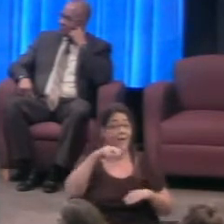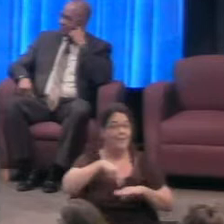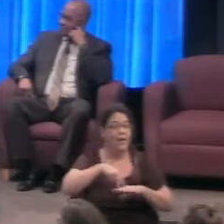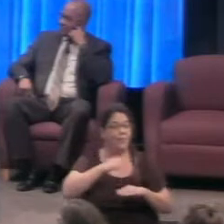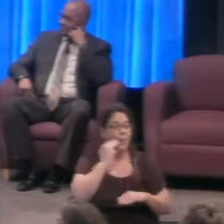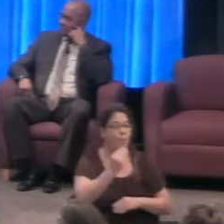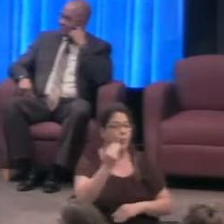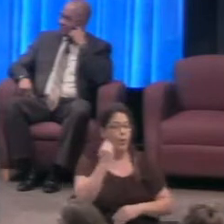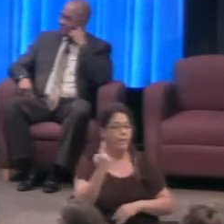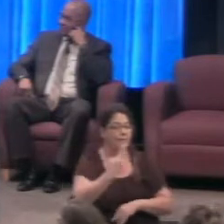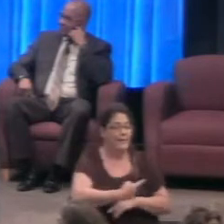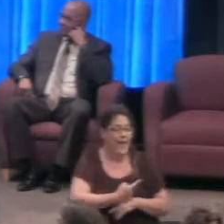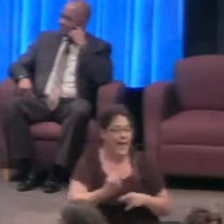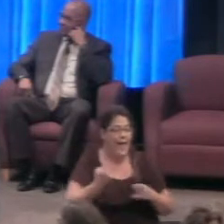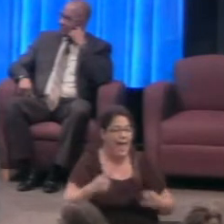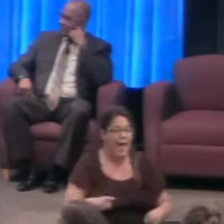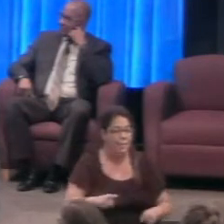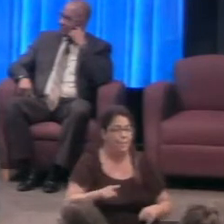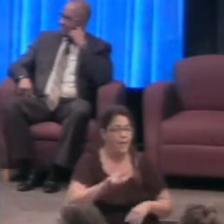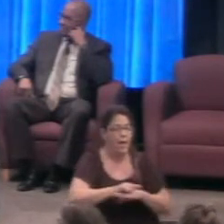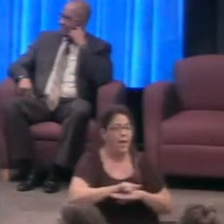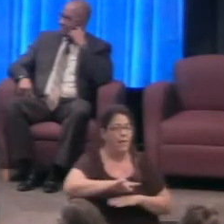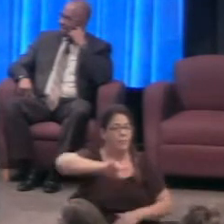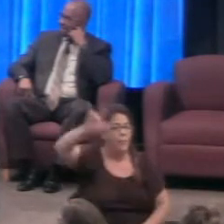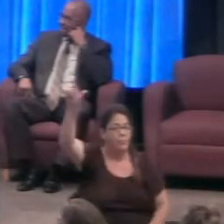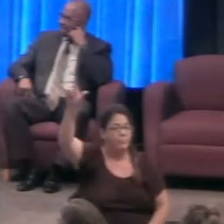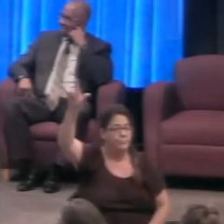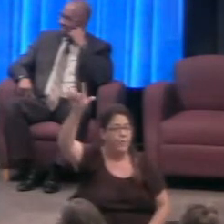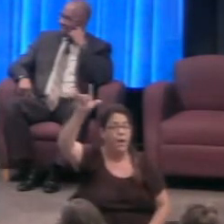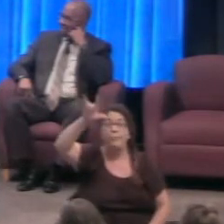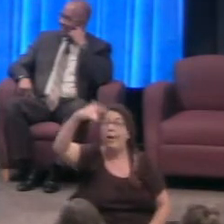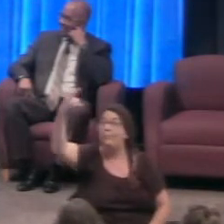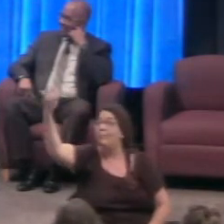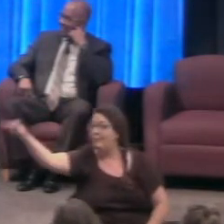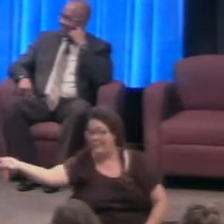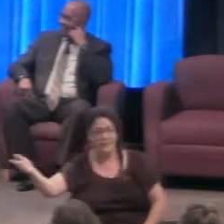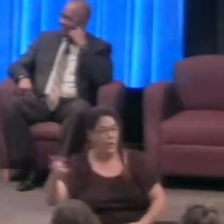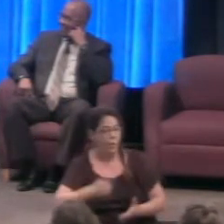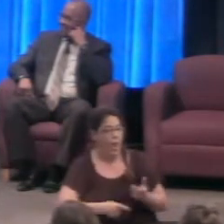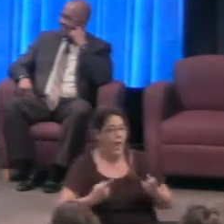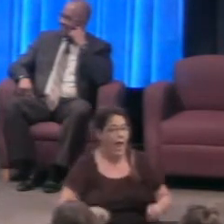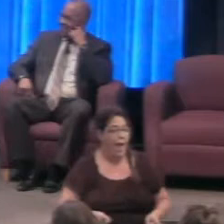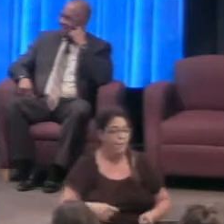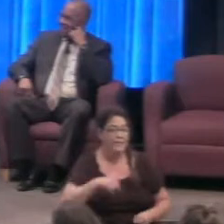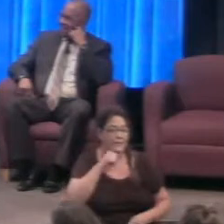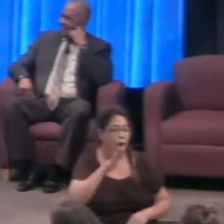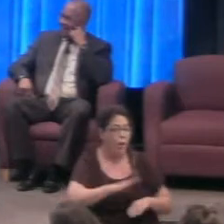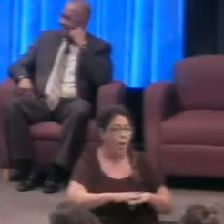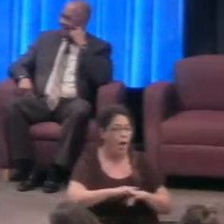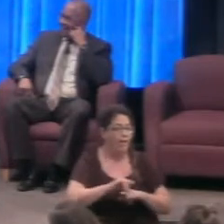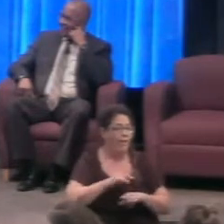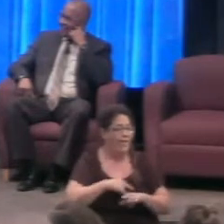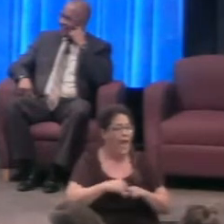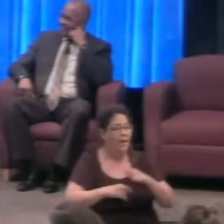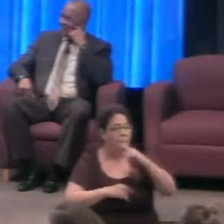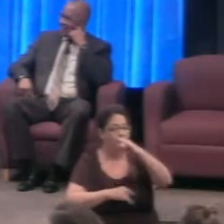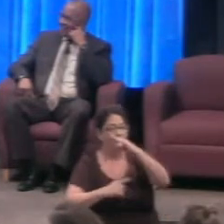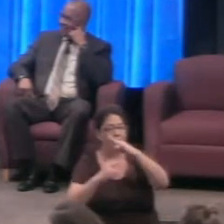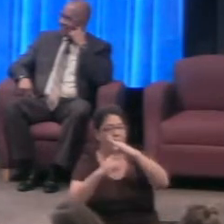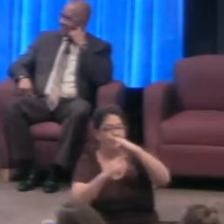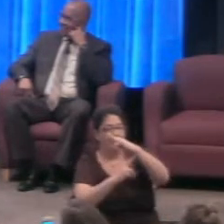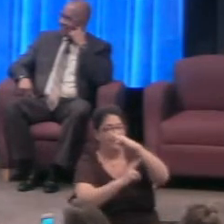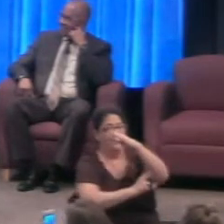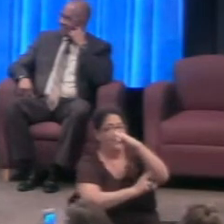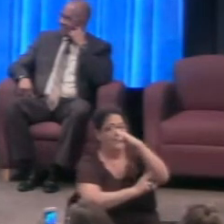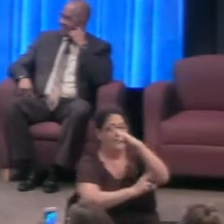Day rolled around and it decided to take flight from what I heard. So it's no longer on the stick out there. But here's a picture of the